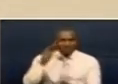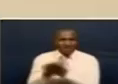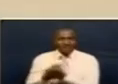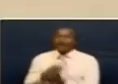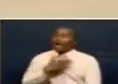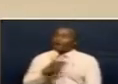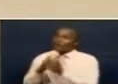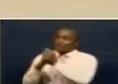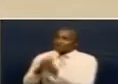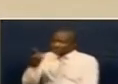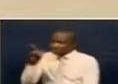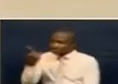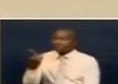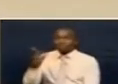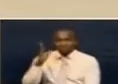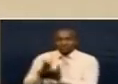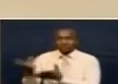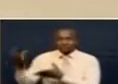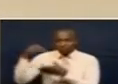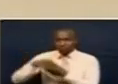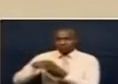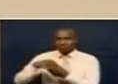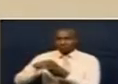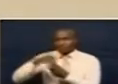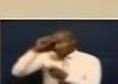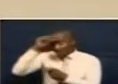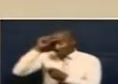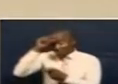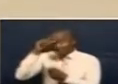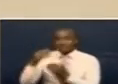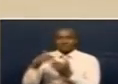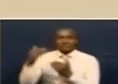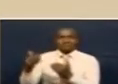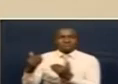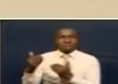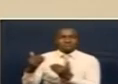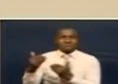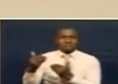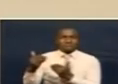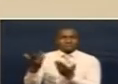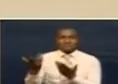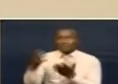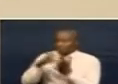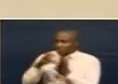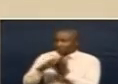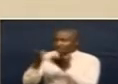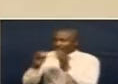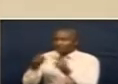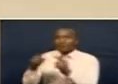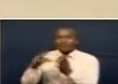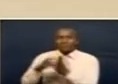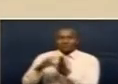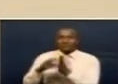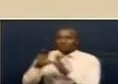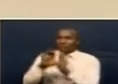our leaders have been accommodated in the government to be. They talk about an existing position, but positions, we go by the